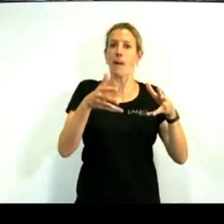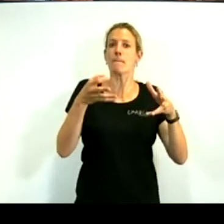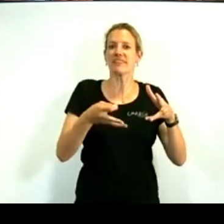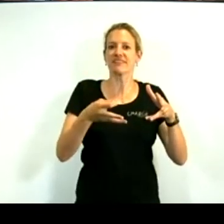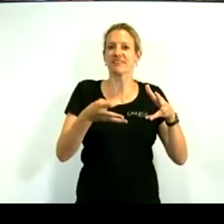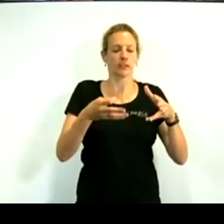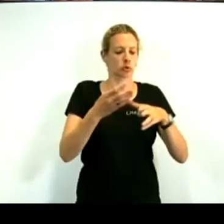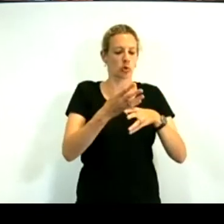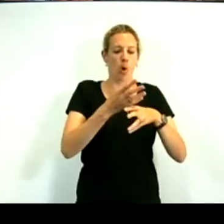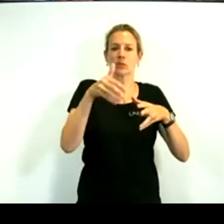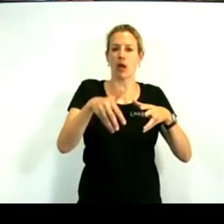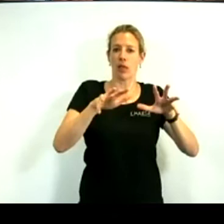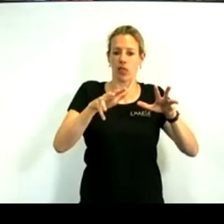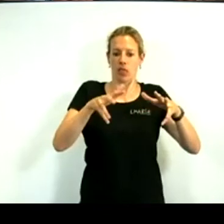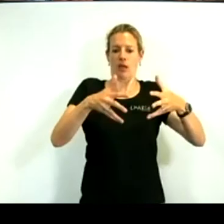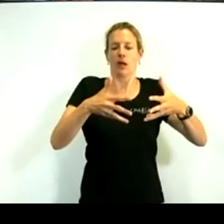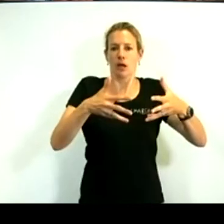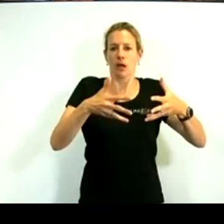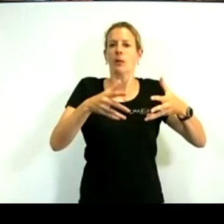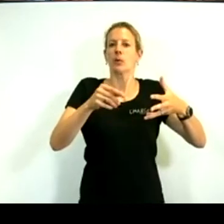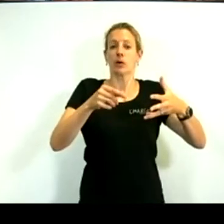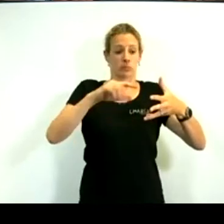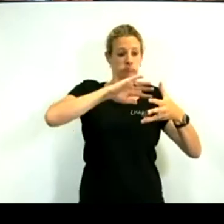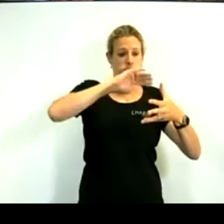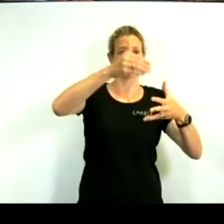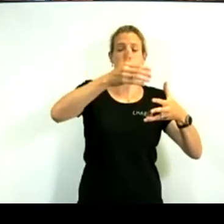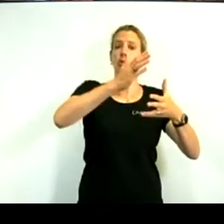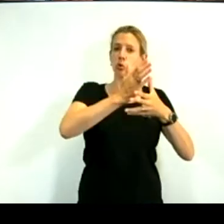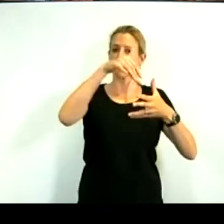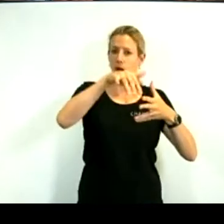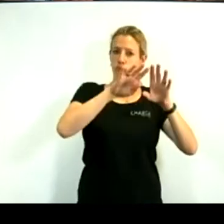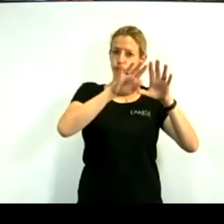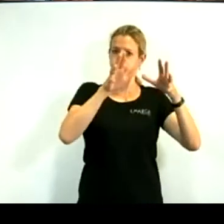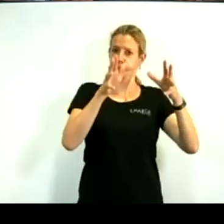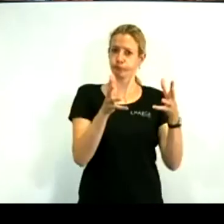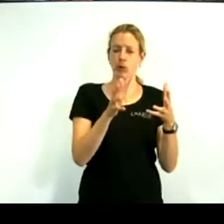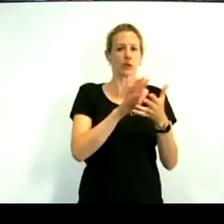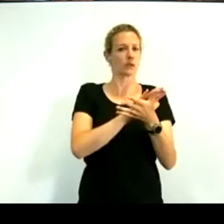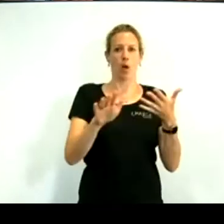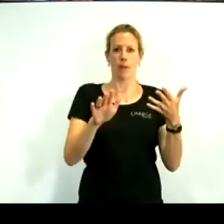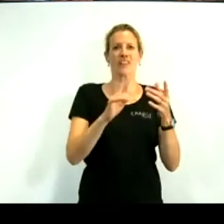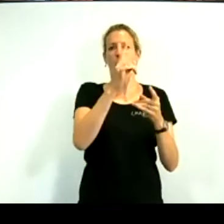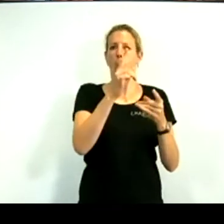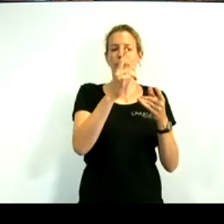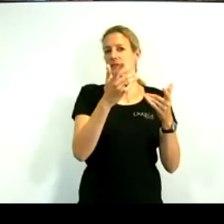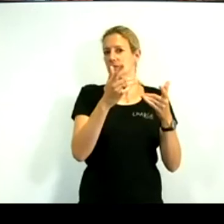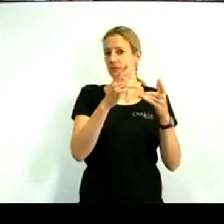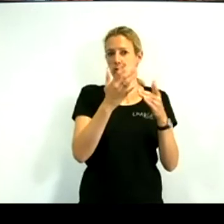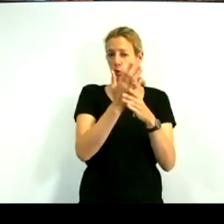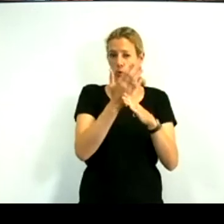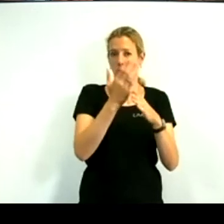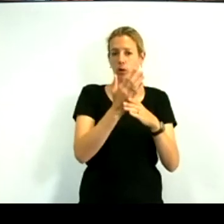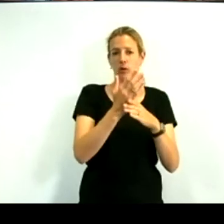the top will form. If it interrupts the top as well, then there will be no retina. And that's possible in CHARGE,